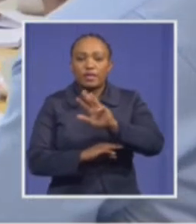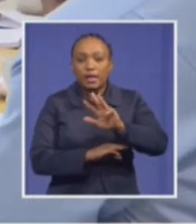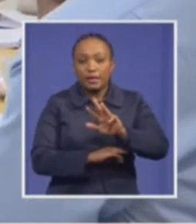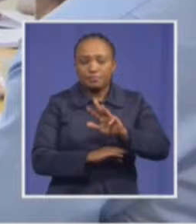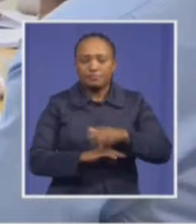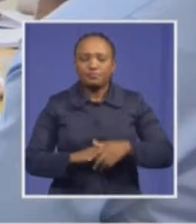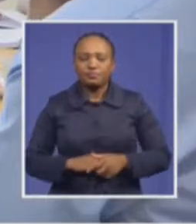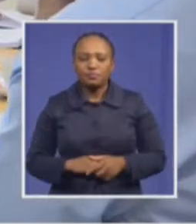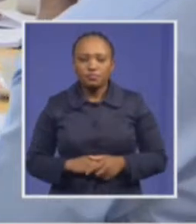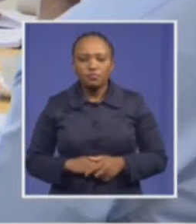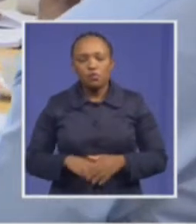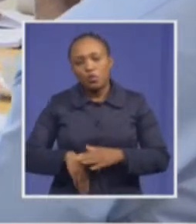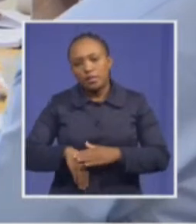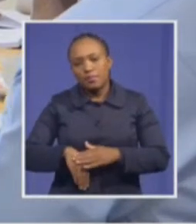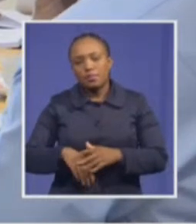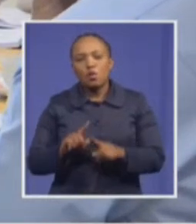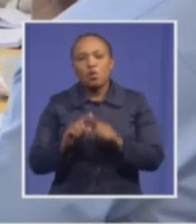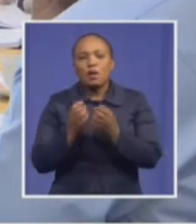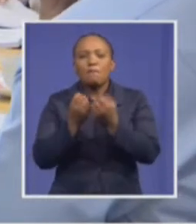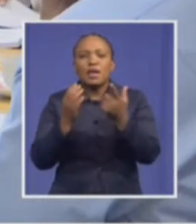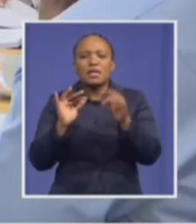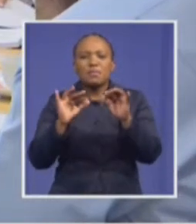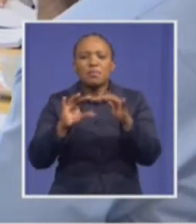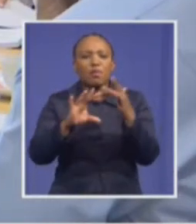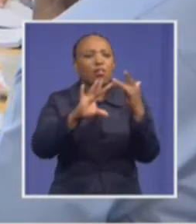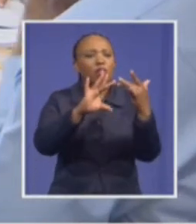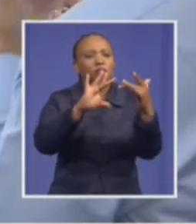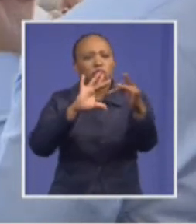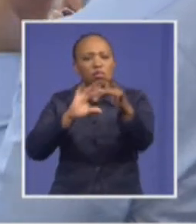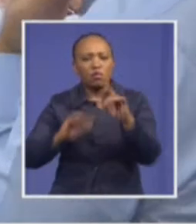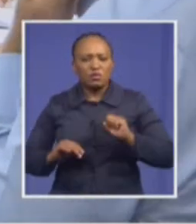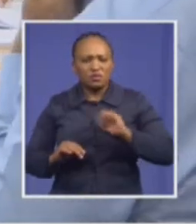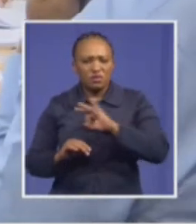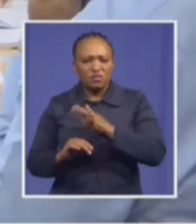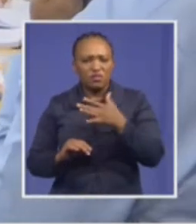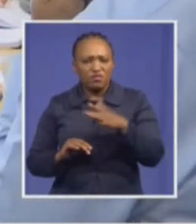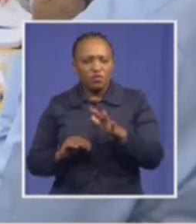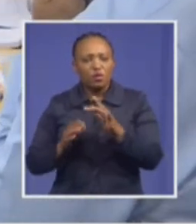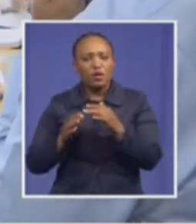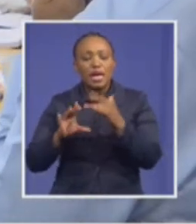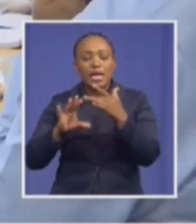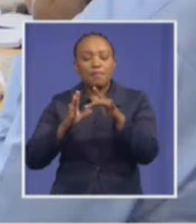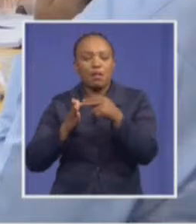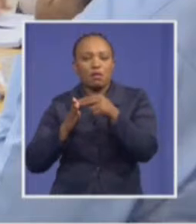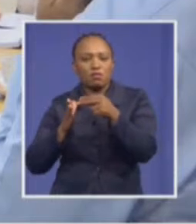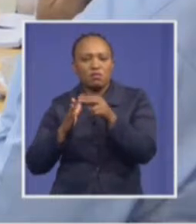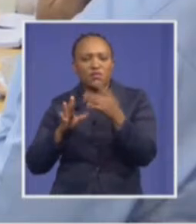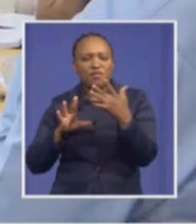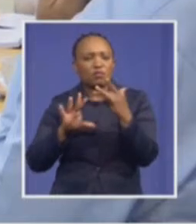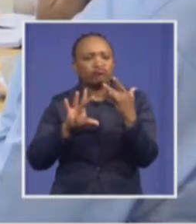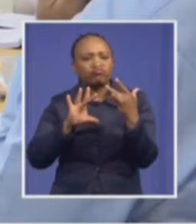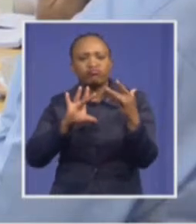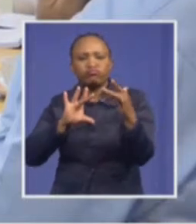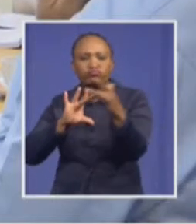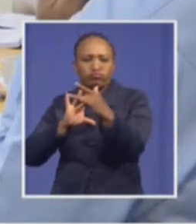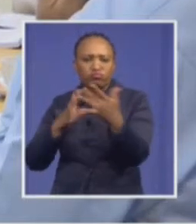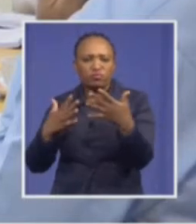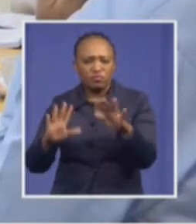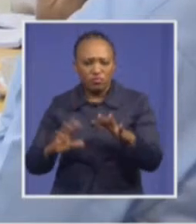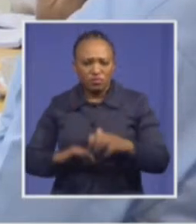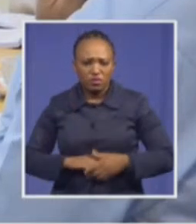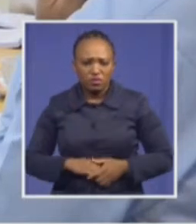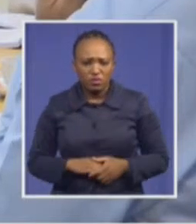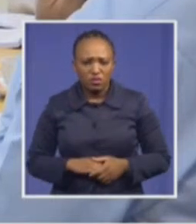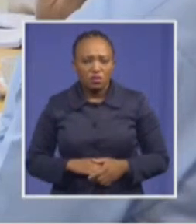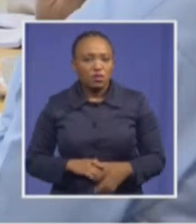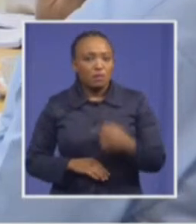including the employee, because she's on the email address, and say, unless she comes and says, look, I didn't receive it. So I really think in context